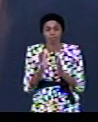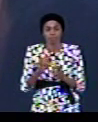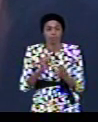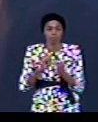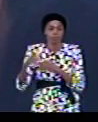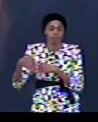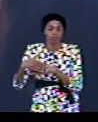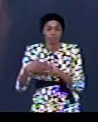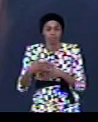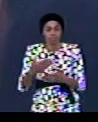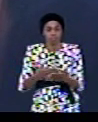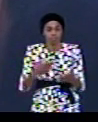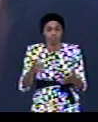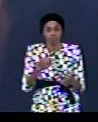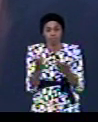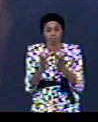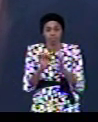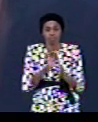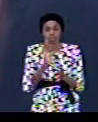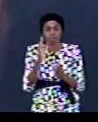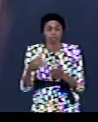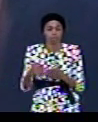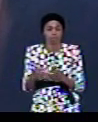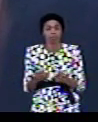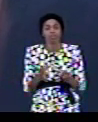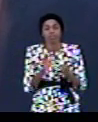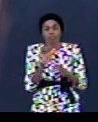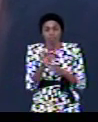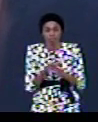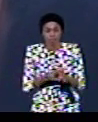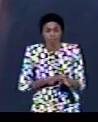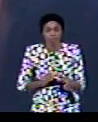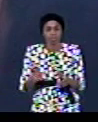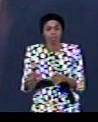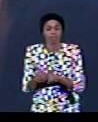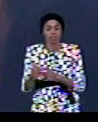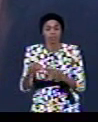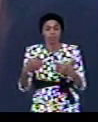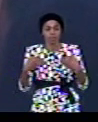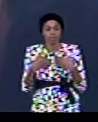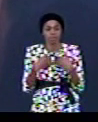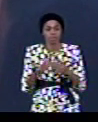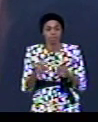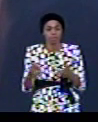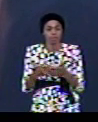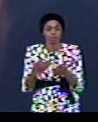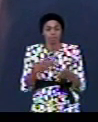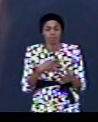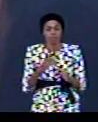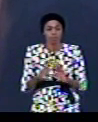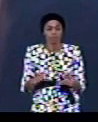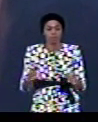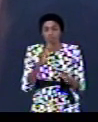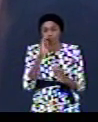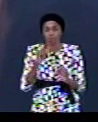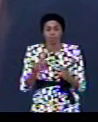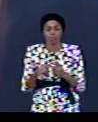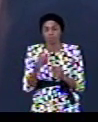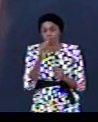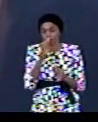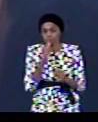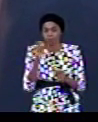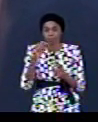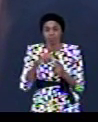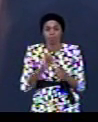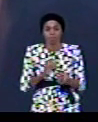servant, and I will lead on softly, according as the cattle that goeth before me and the children be able to endure, until